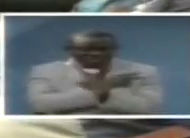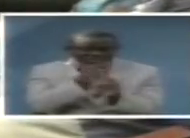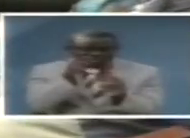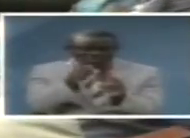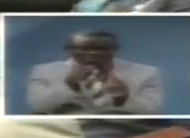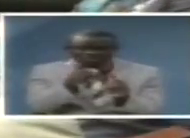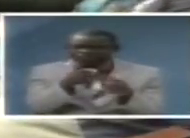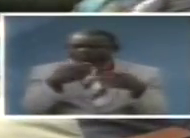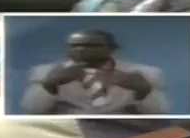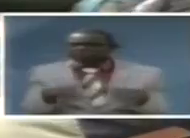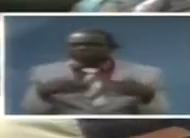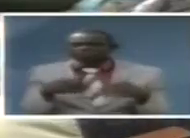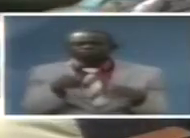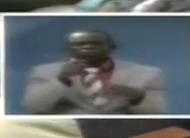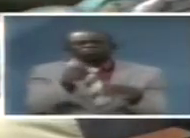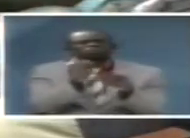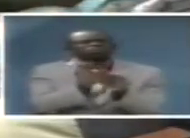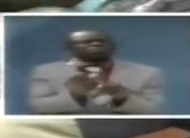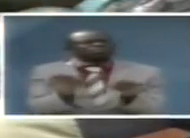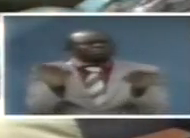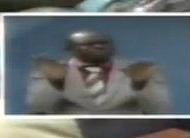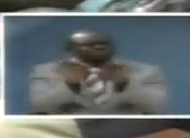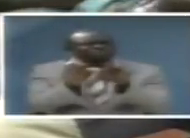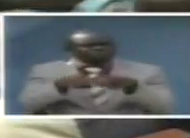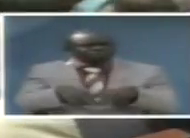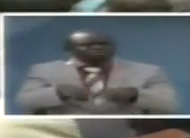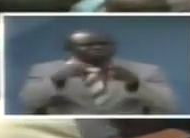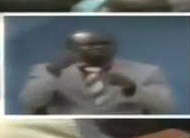the most economic roads.